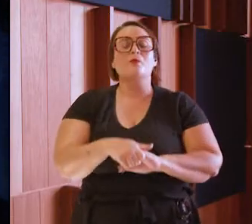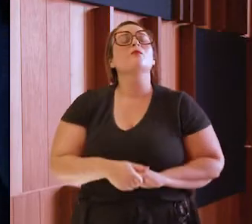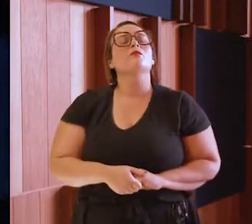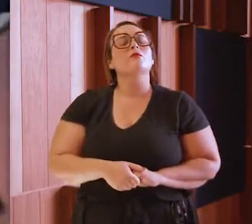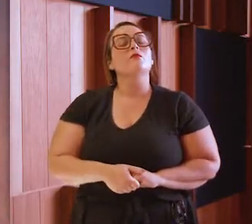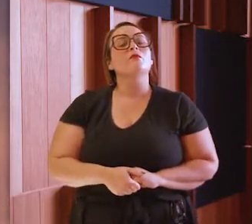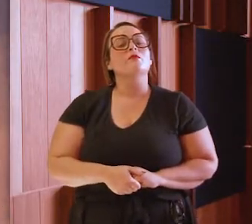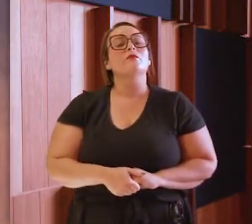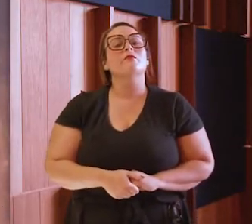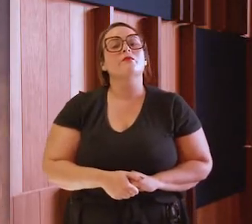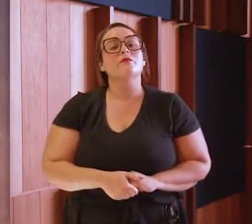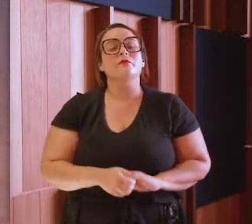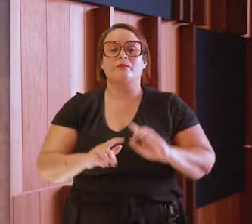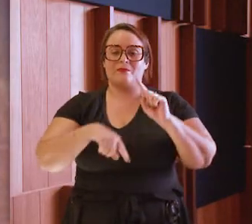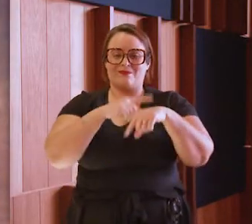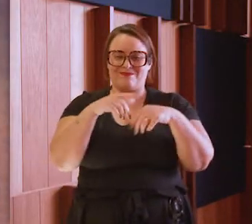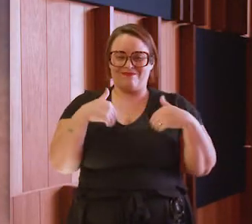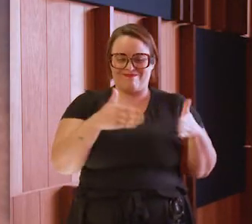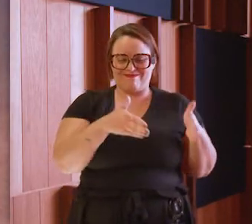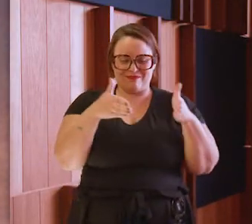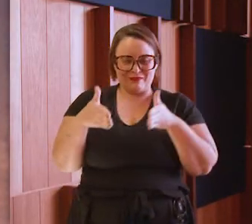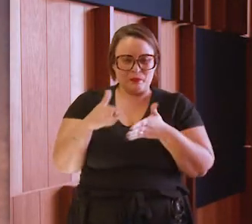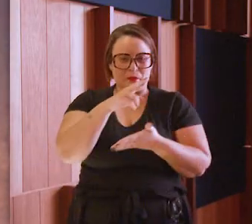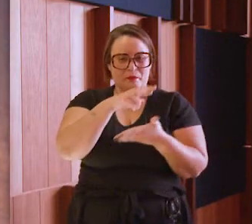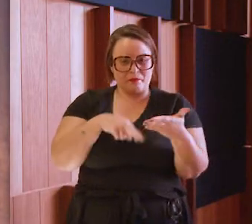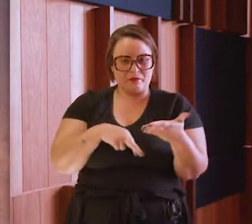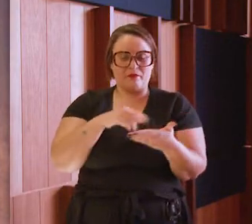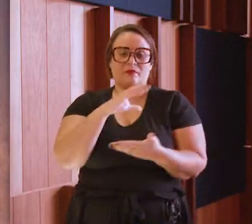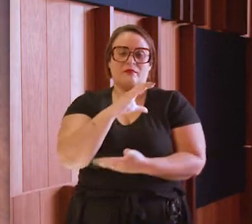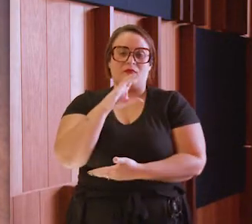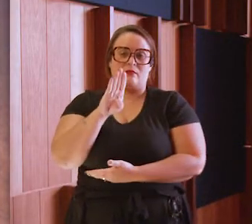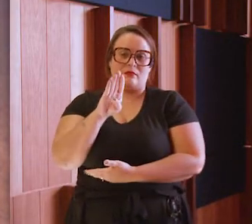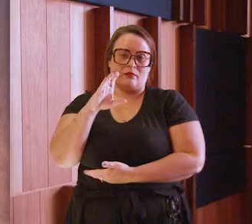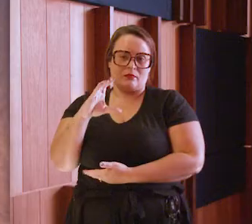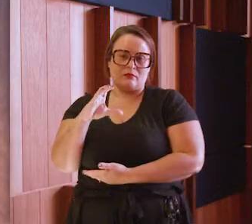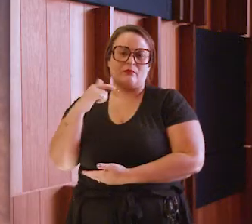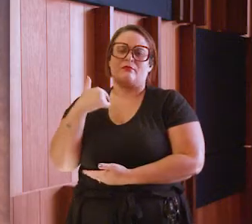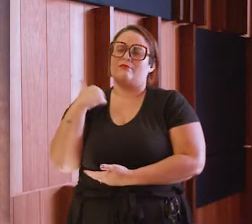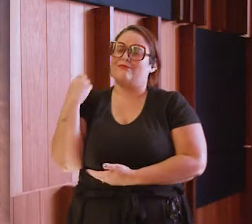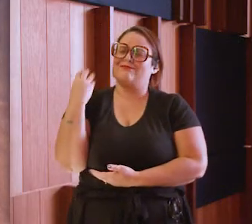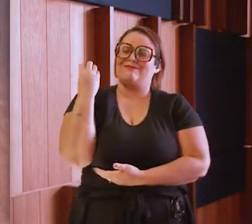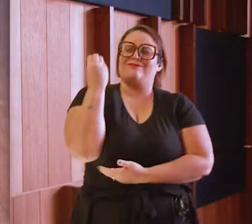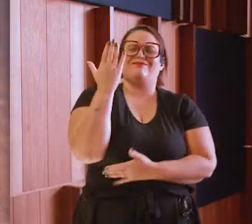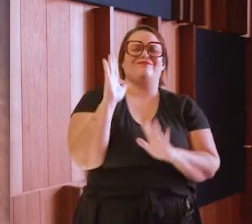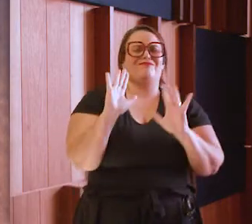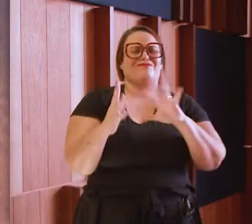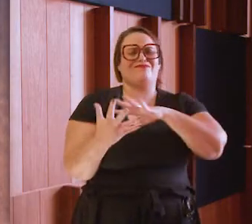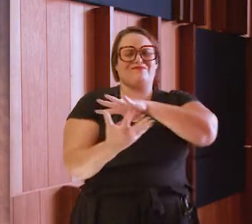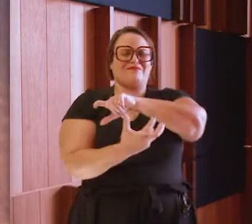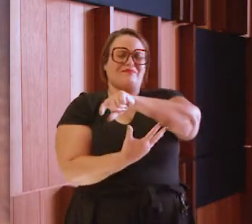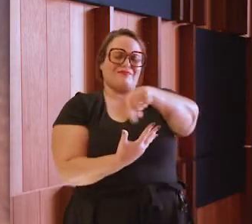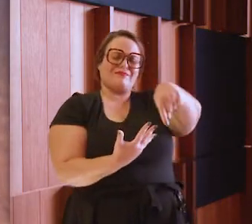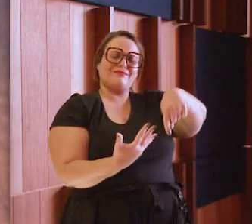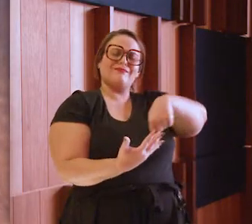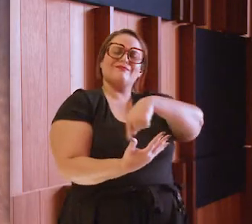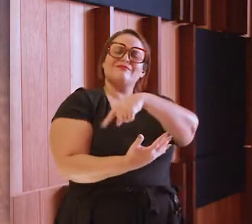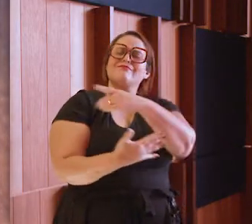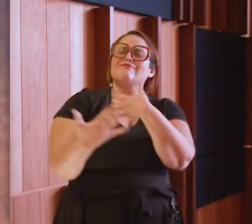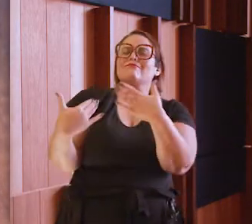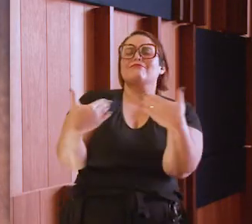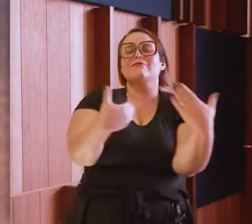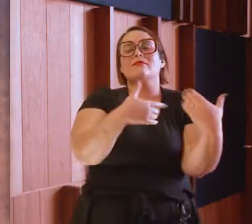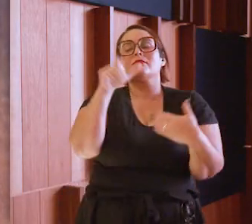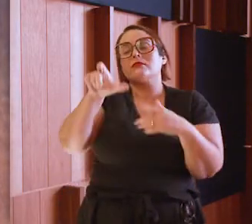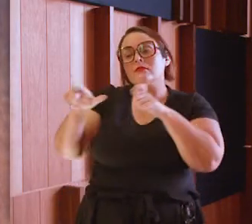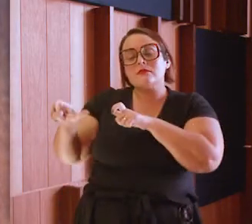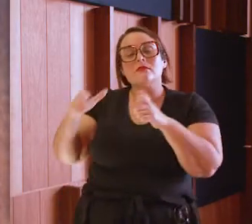transfer pricing adjustments. And in fact, I have traveled all over the world talking to taxpayers, and every single taxpayer that I have